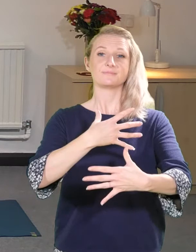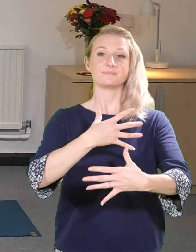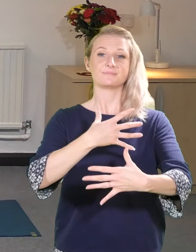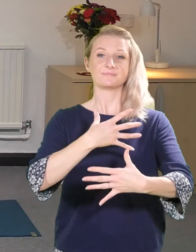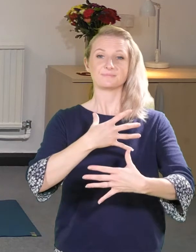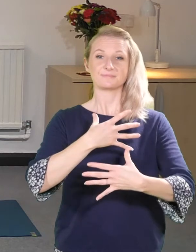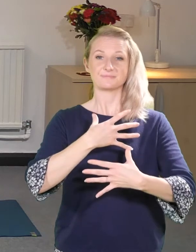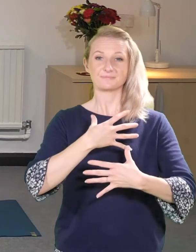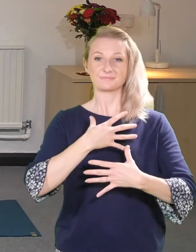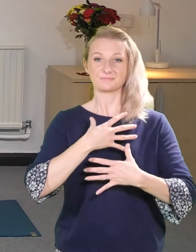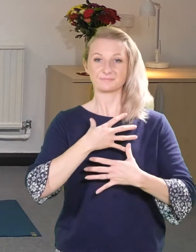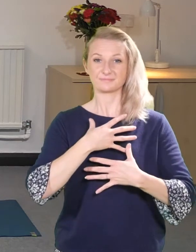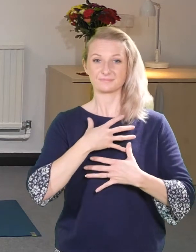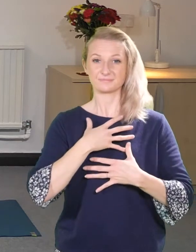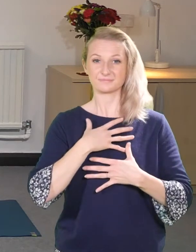Exhale.